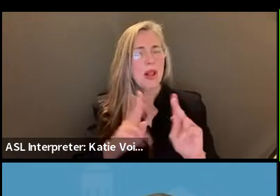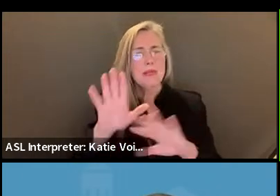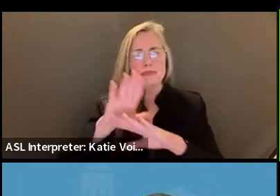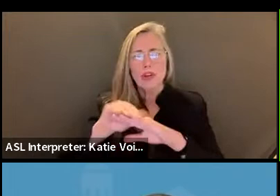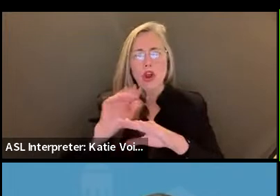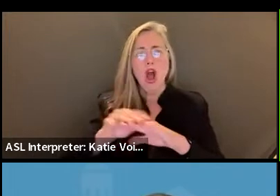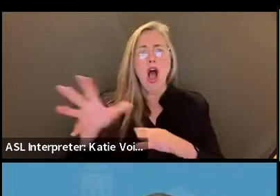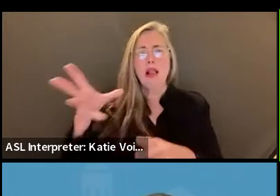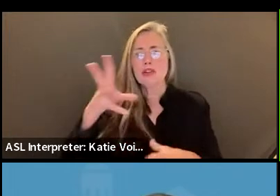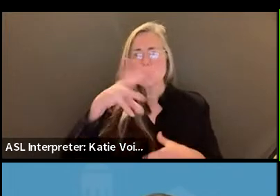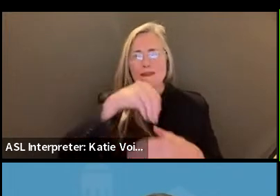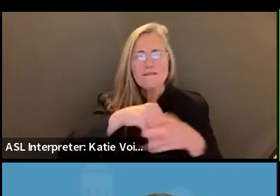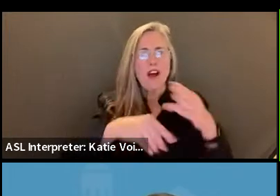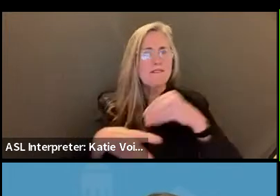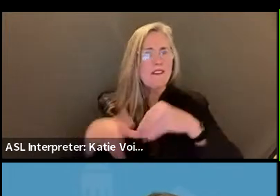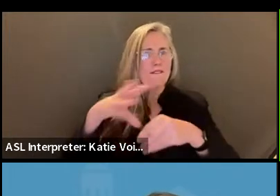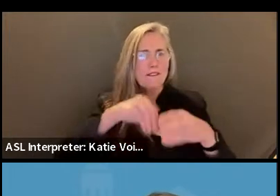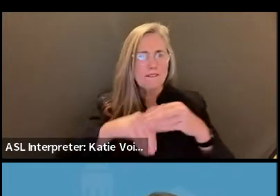do.